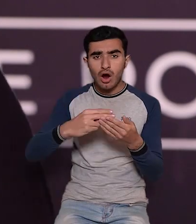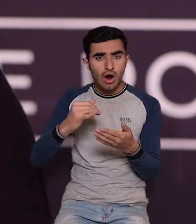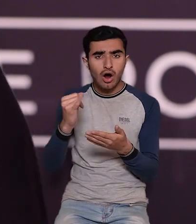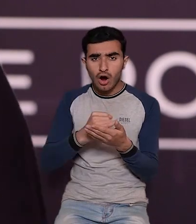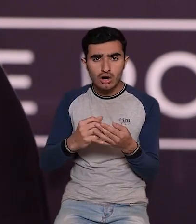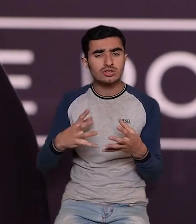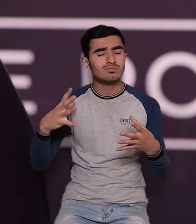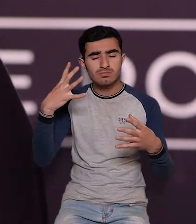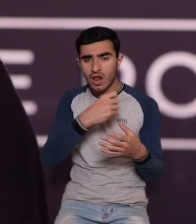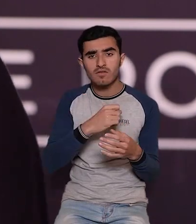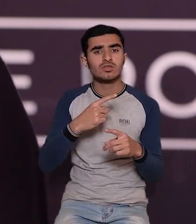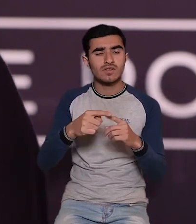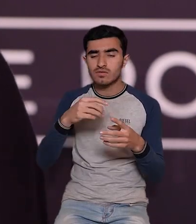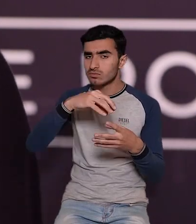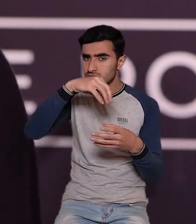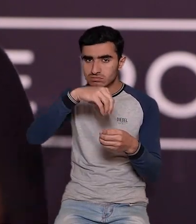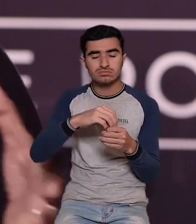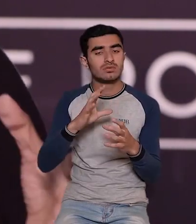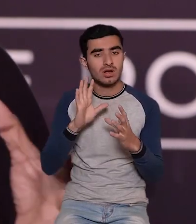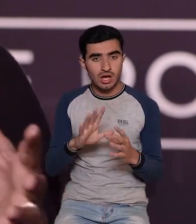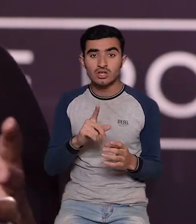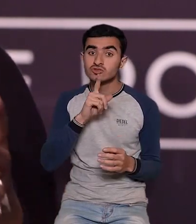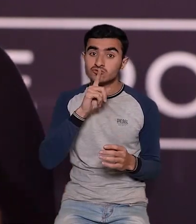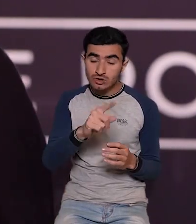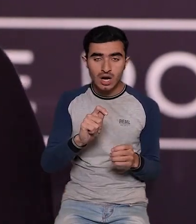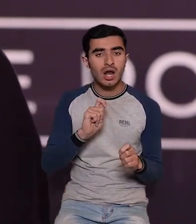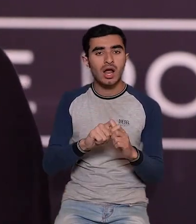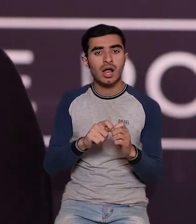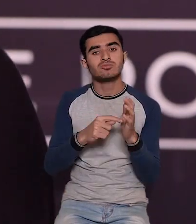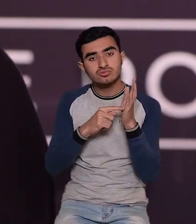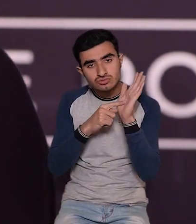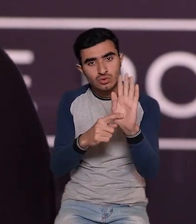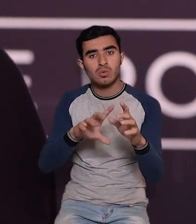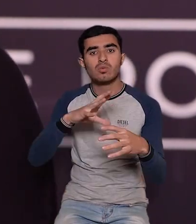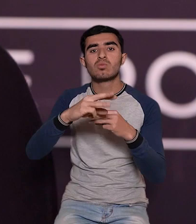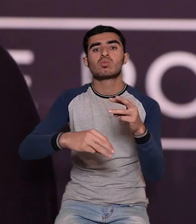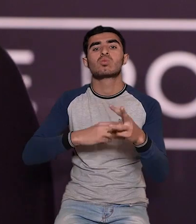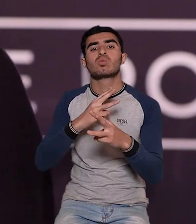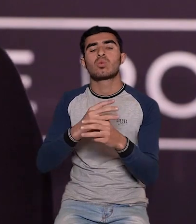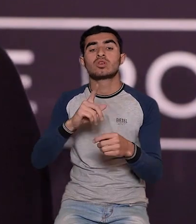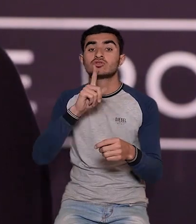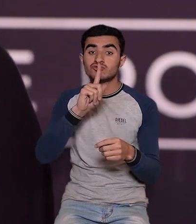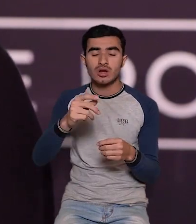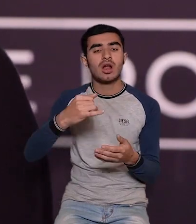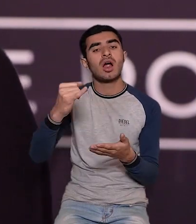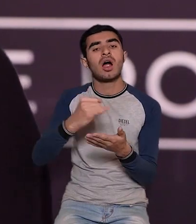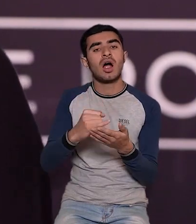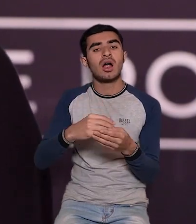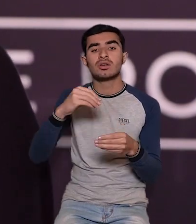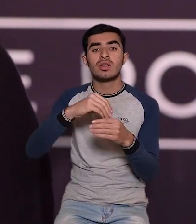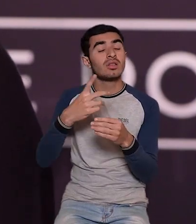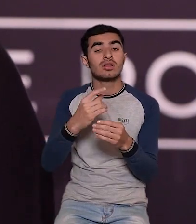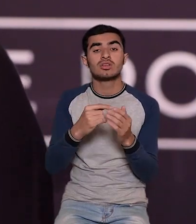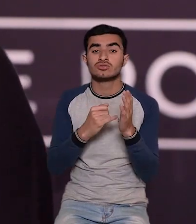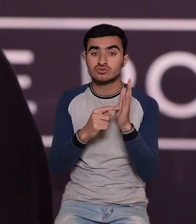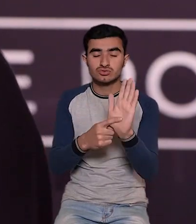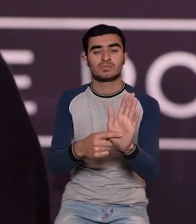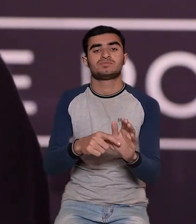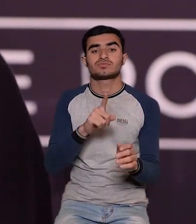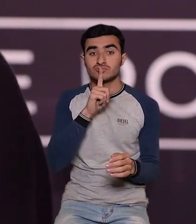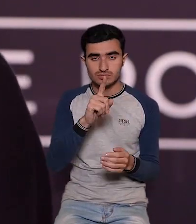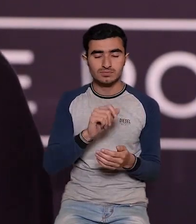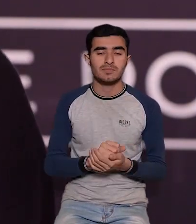actually present their work that actually expand the definition of what art is. I think these were some of